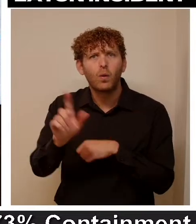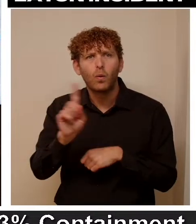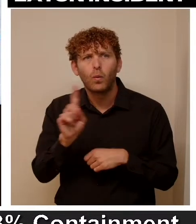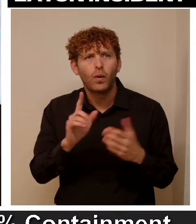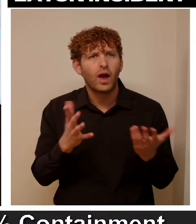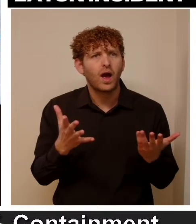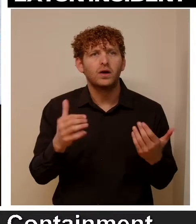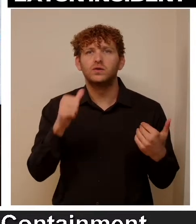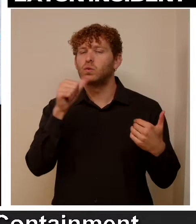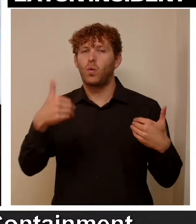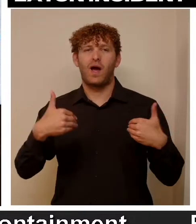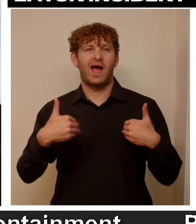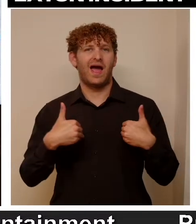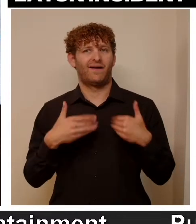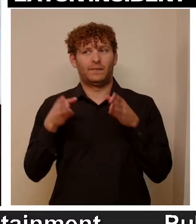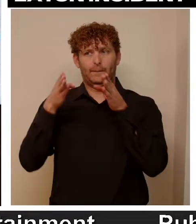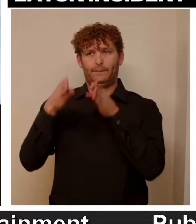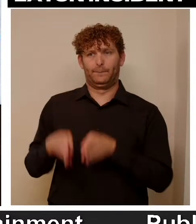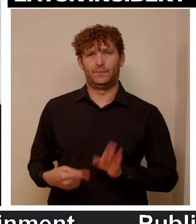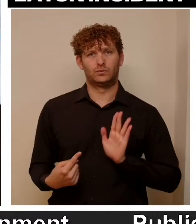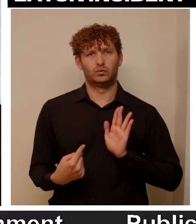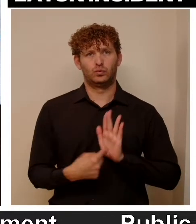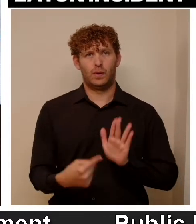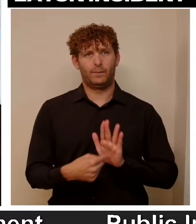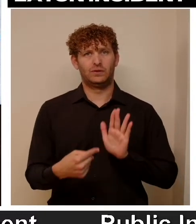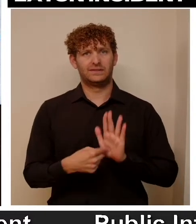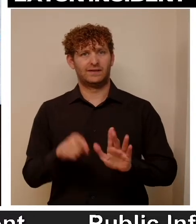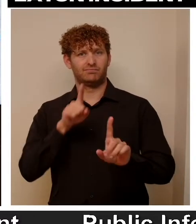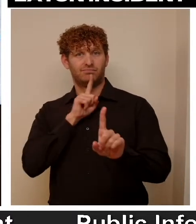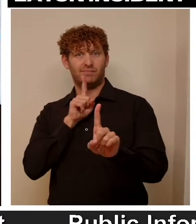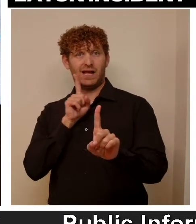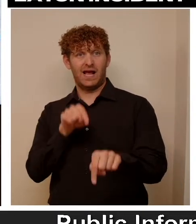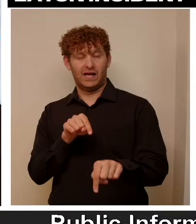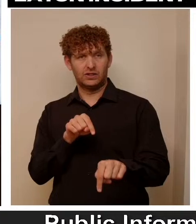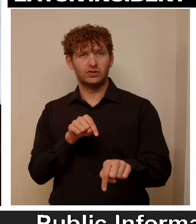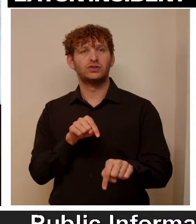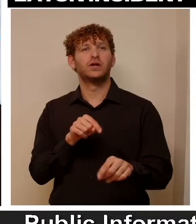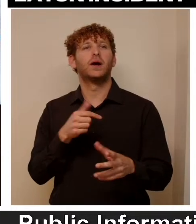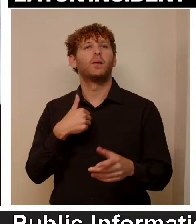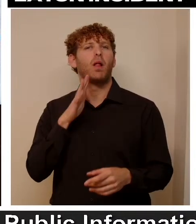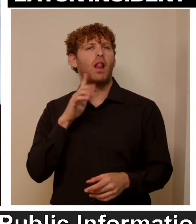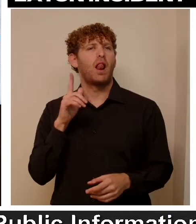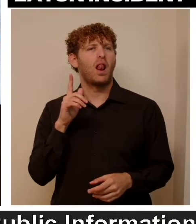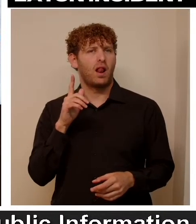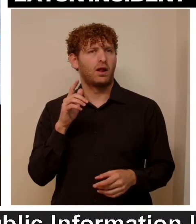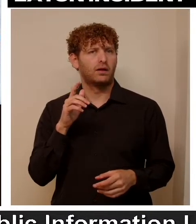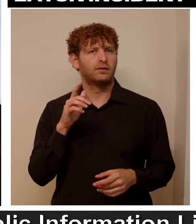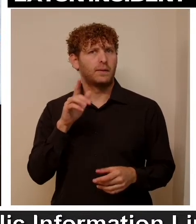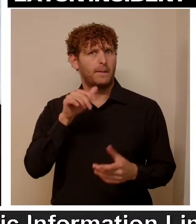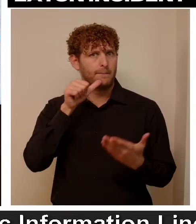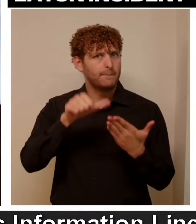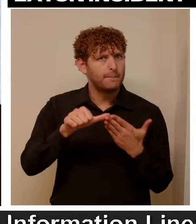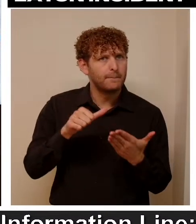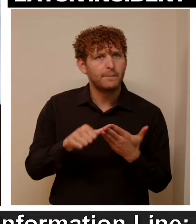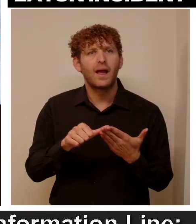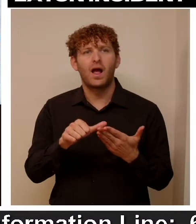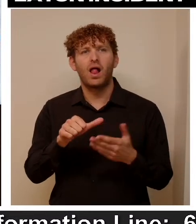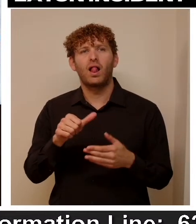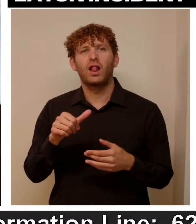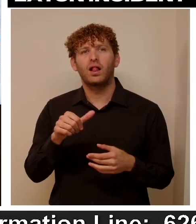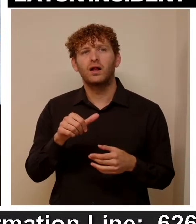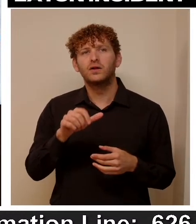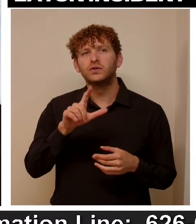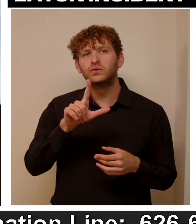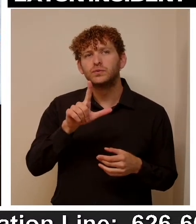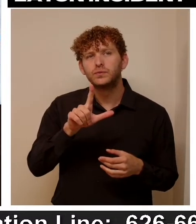here to answer that directly, we were able to be advised that all U.S. mail is going to the Lincoln in Pasadena,